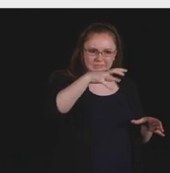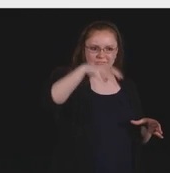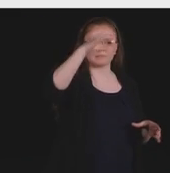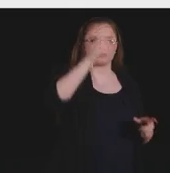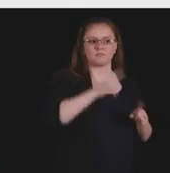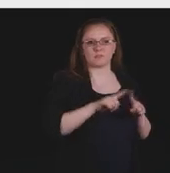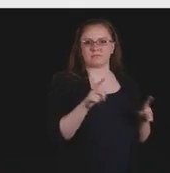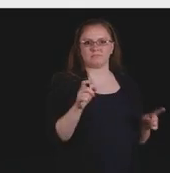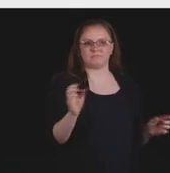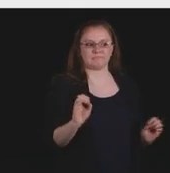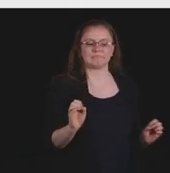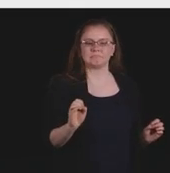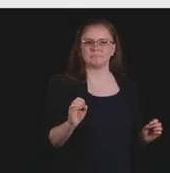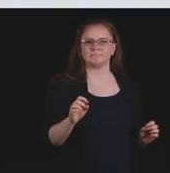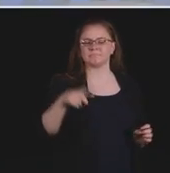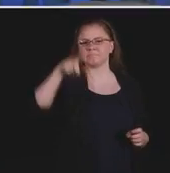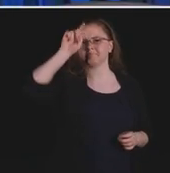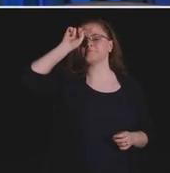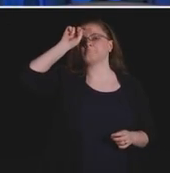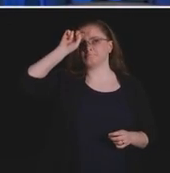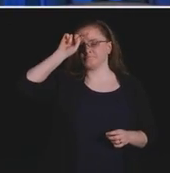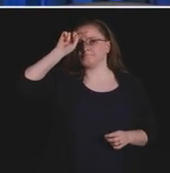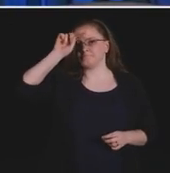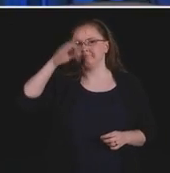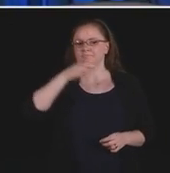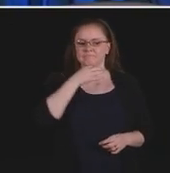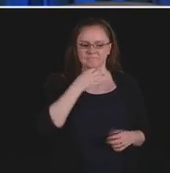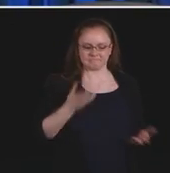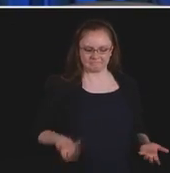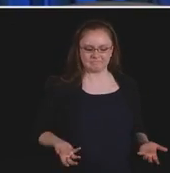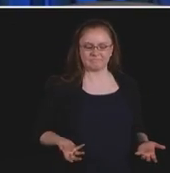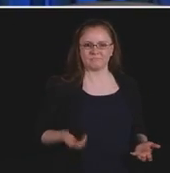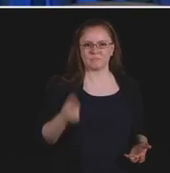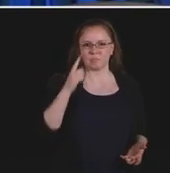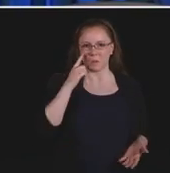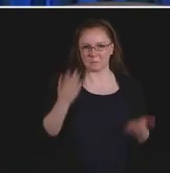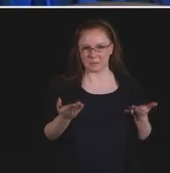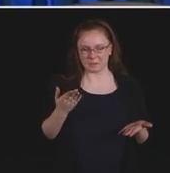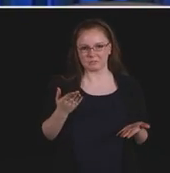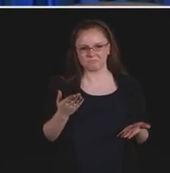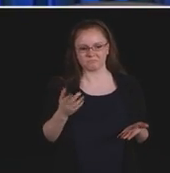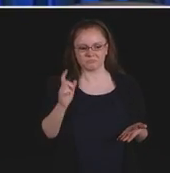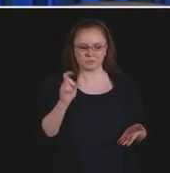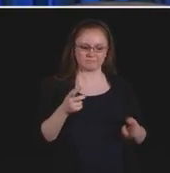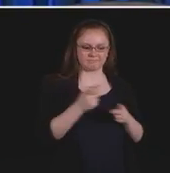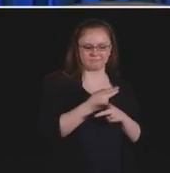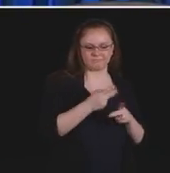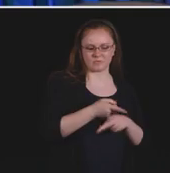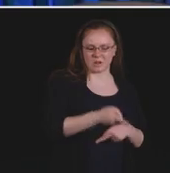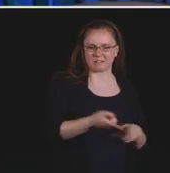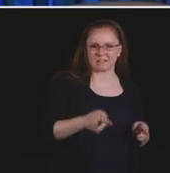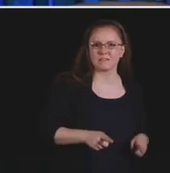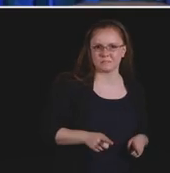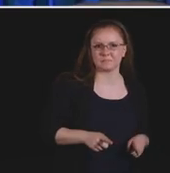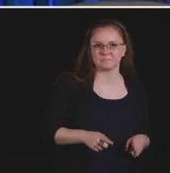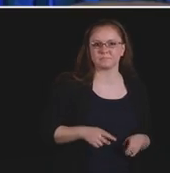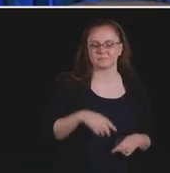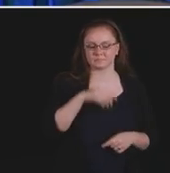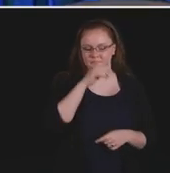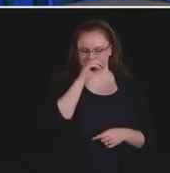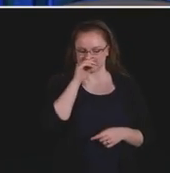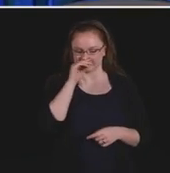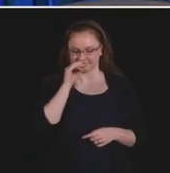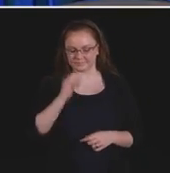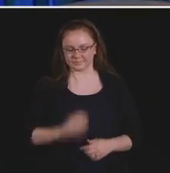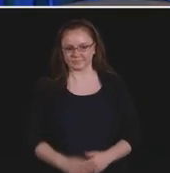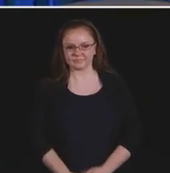was very puzzled and curious. And after some thinking, he said, I need to find out